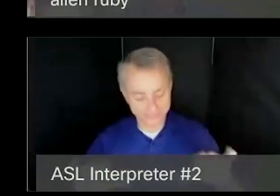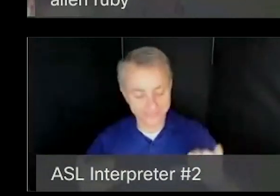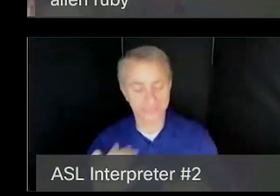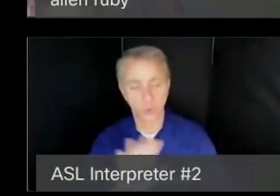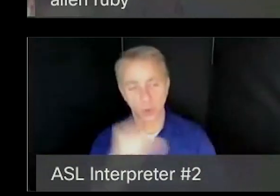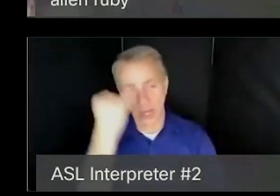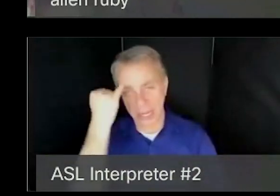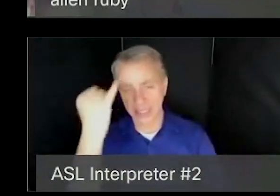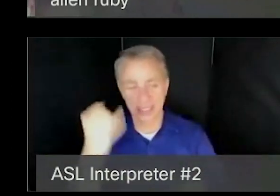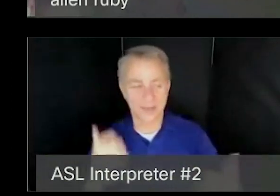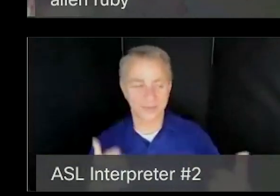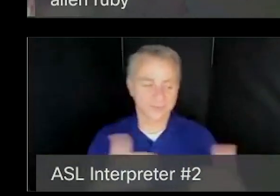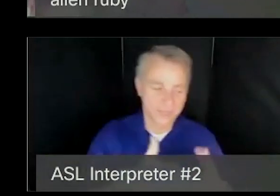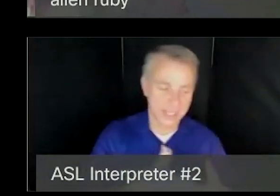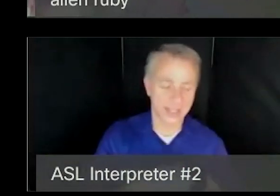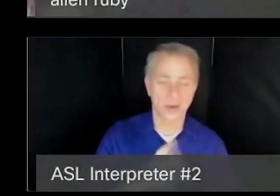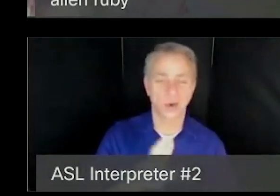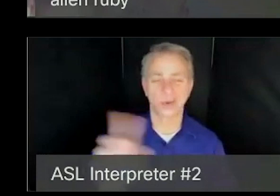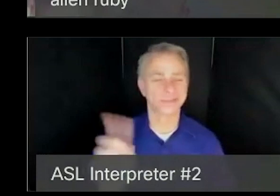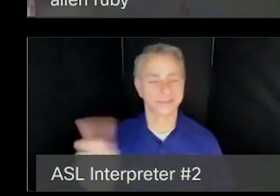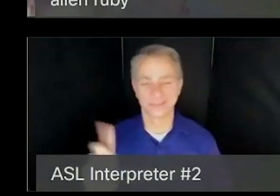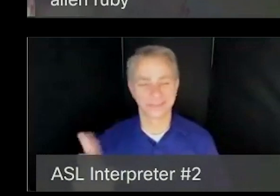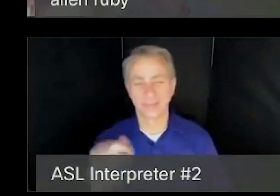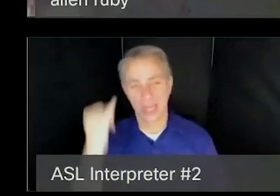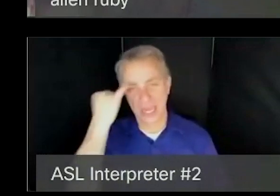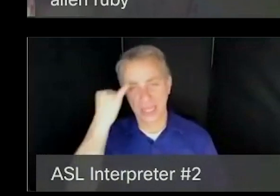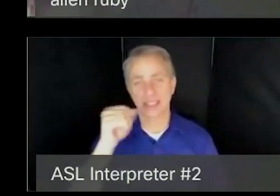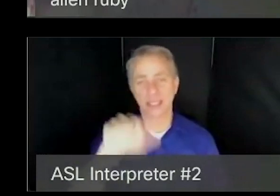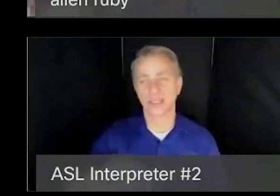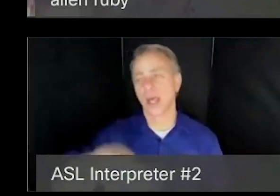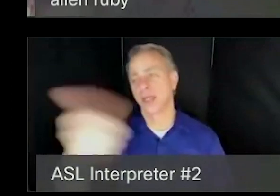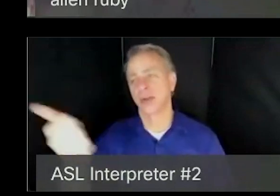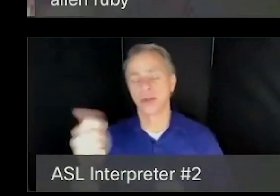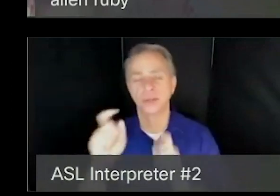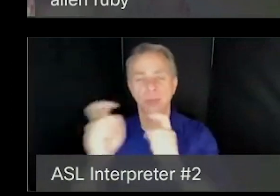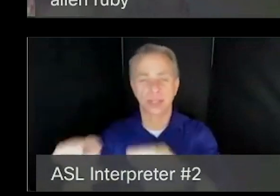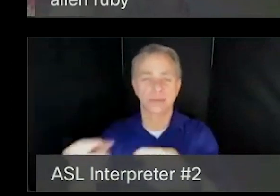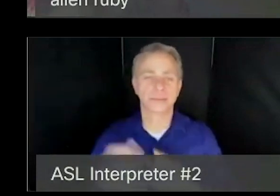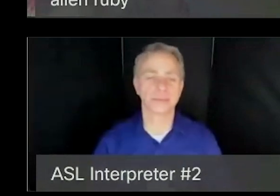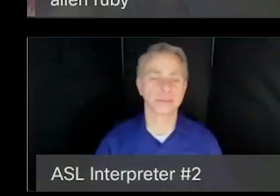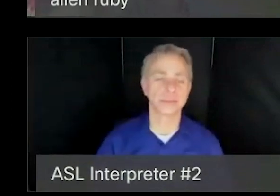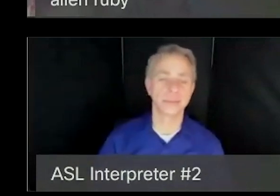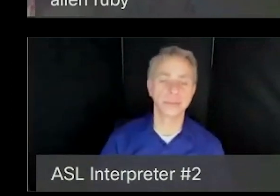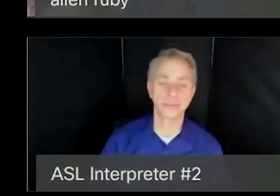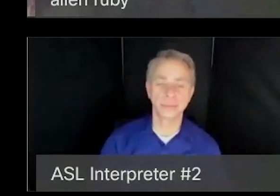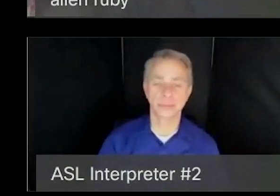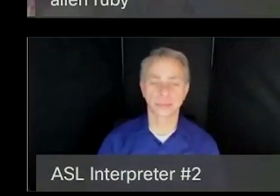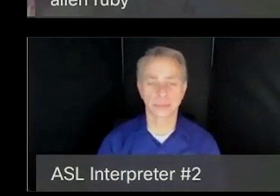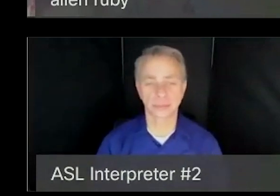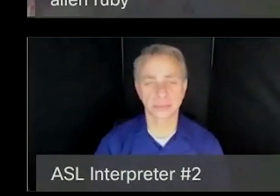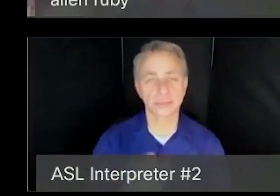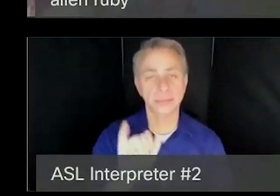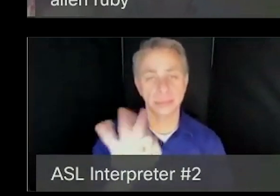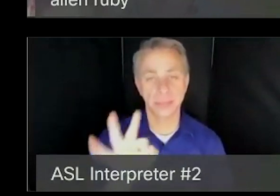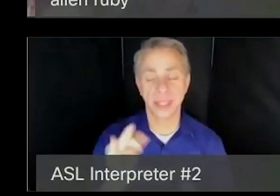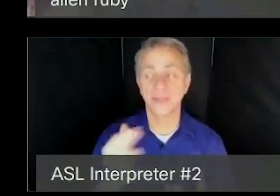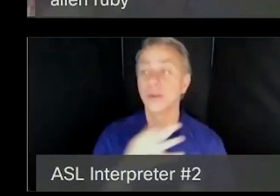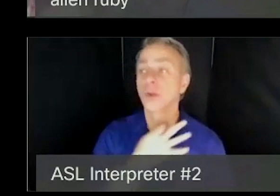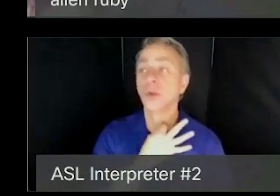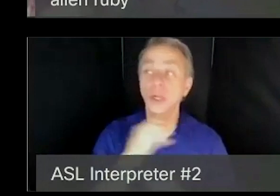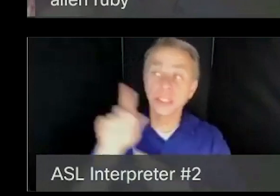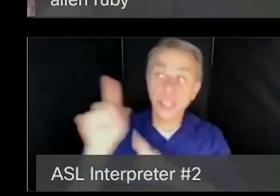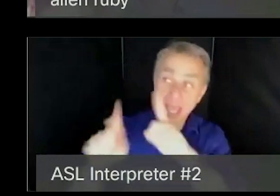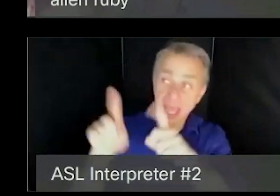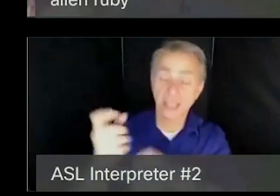very well or your idea might fit under a better competition. And as James said, if you'd like to get our feedback along those lines, please